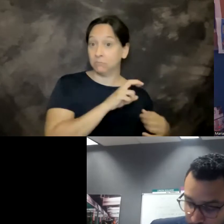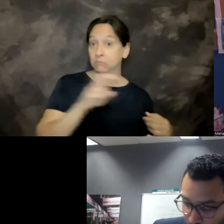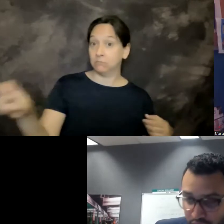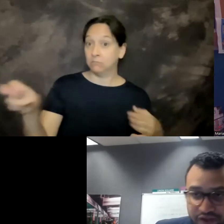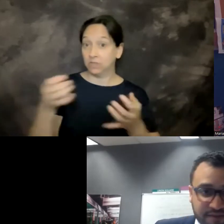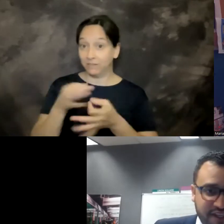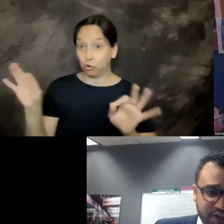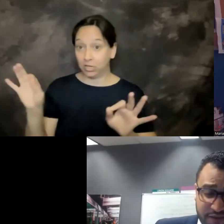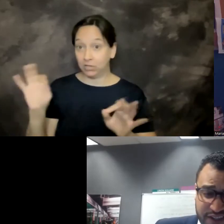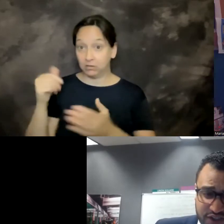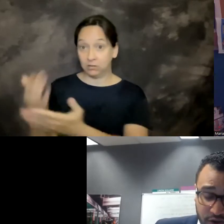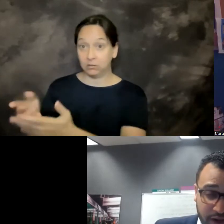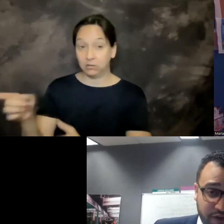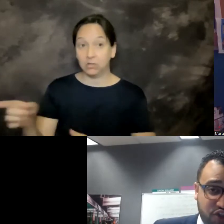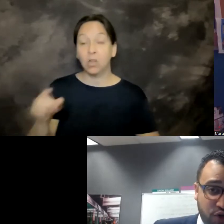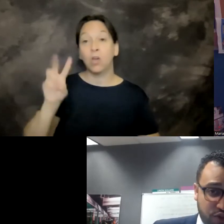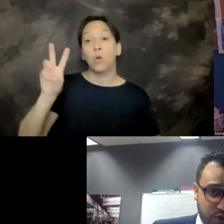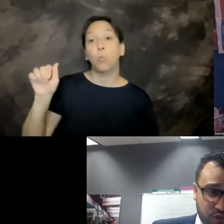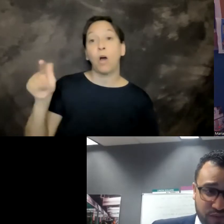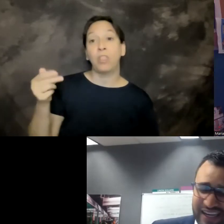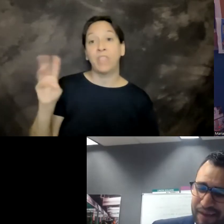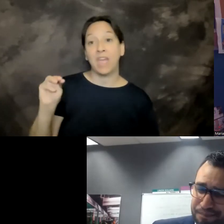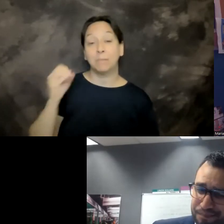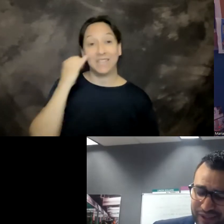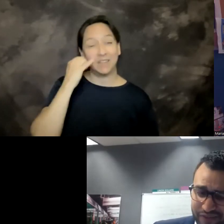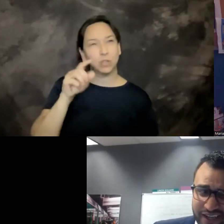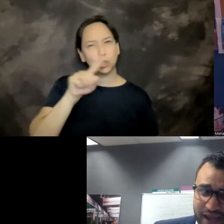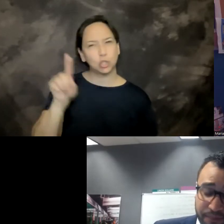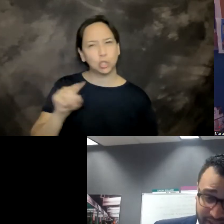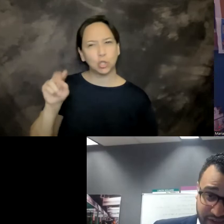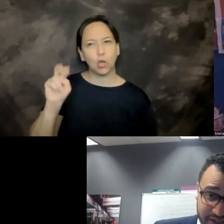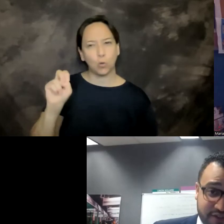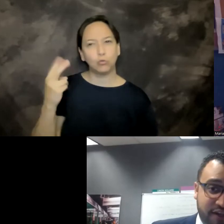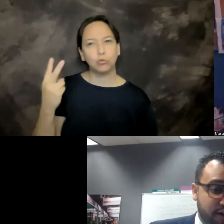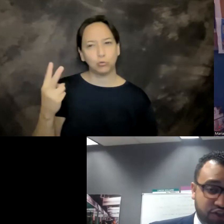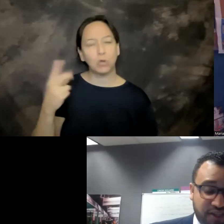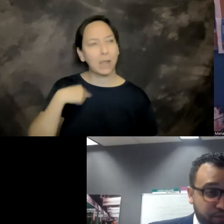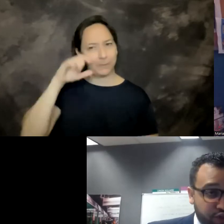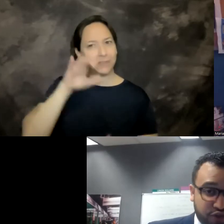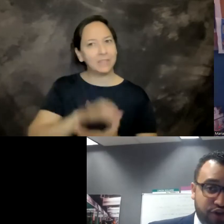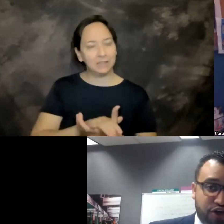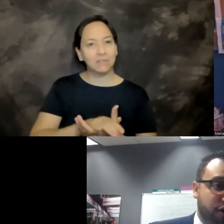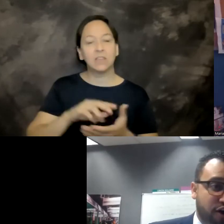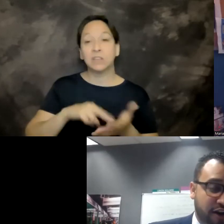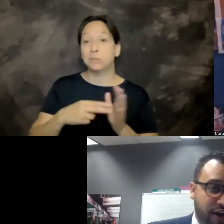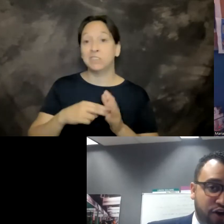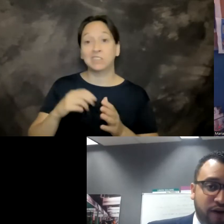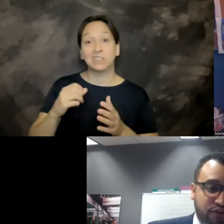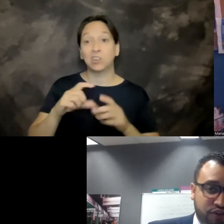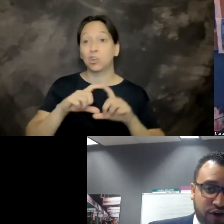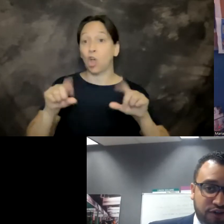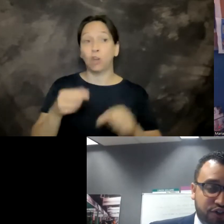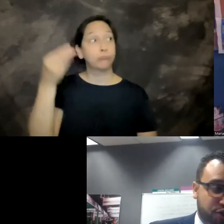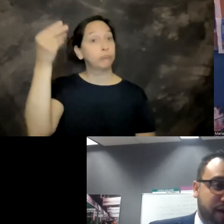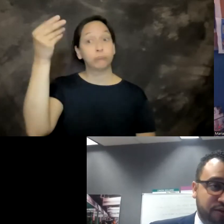The Waltham station, if it's zone 2, and I believe it is, just simply show your Charlie card, and at no